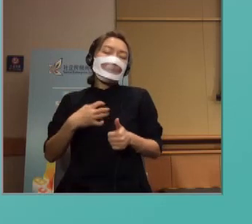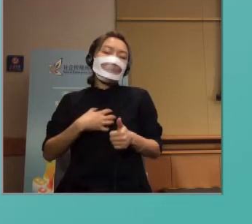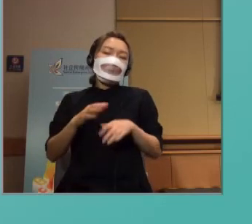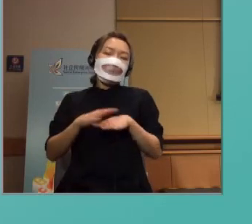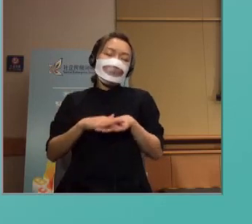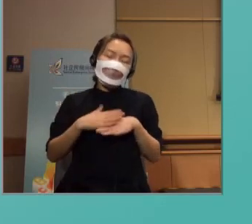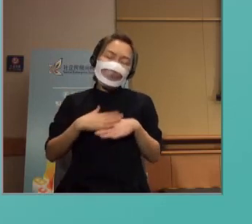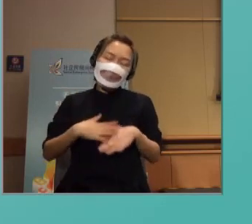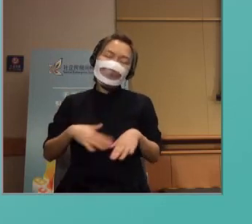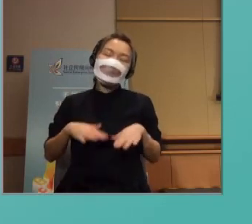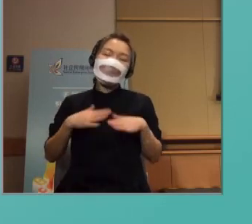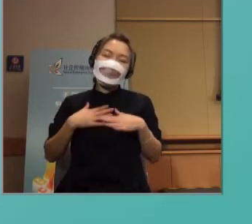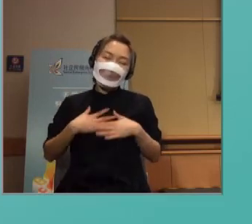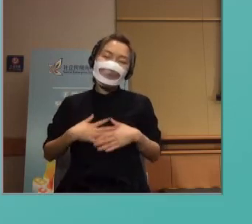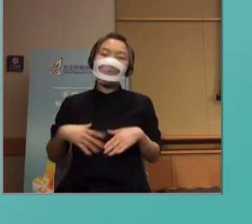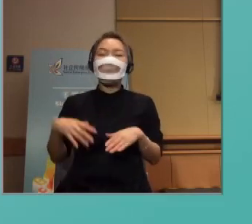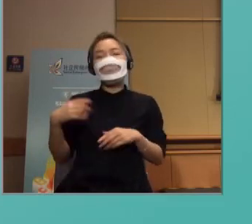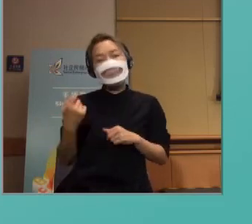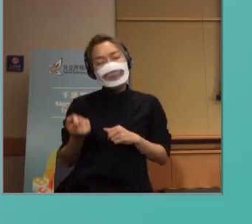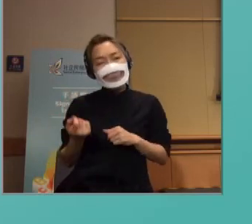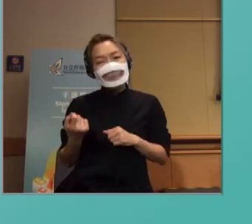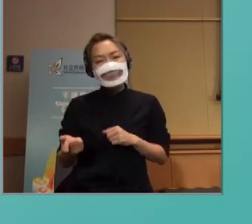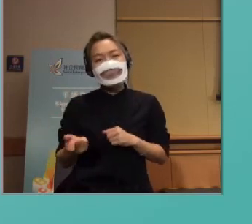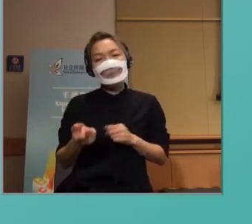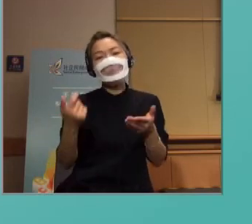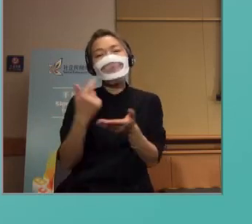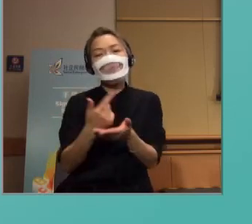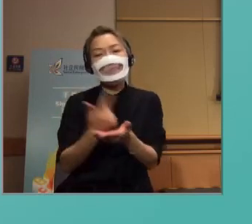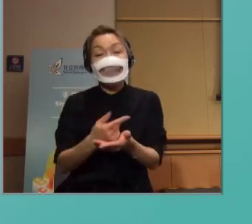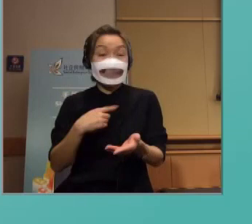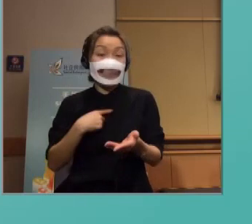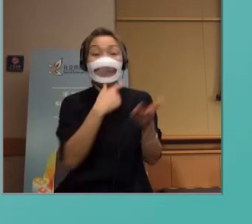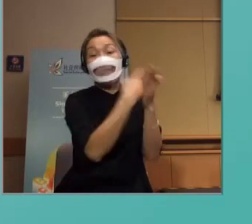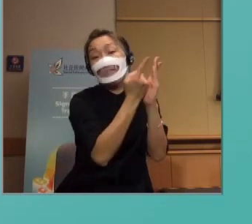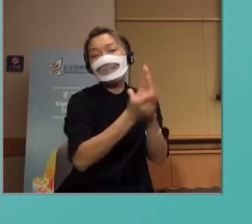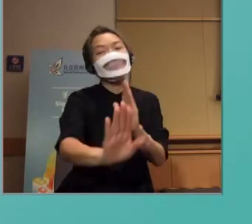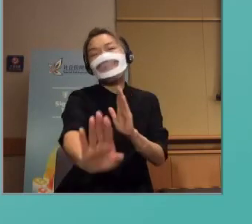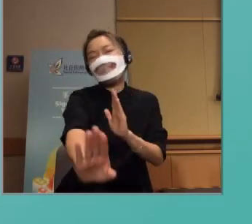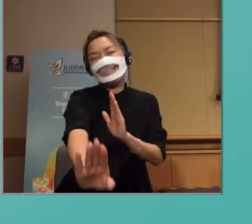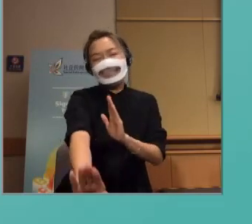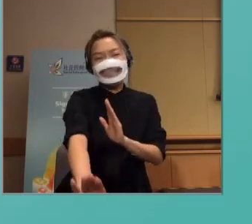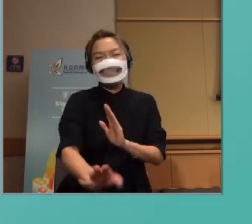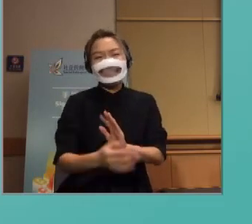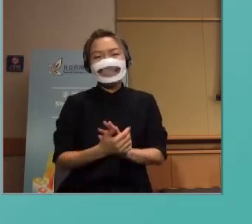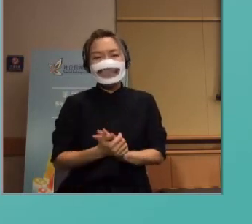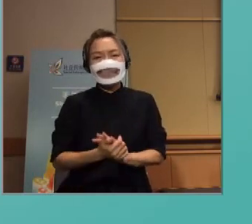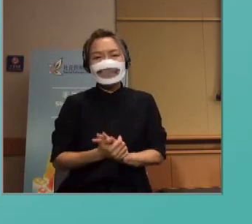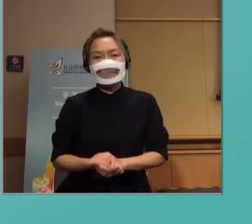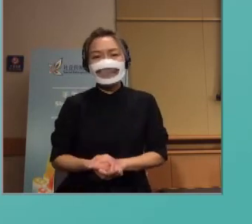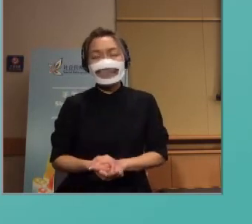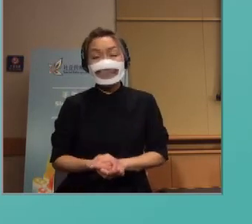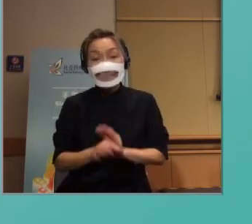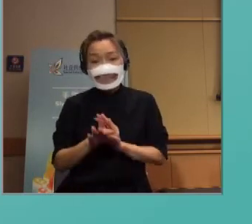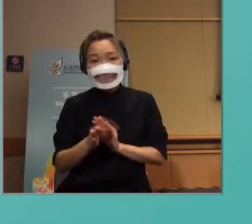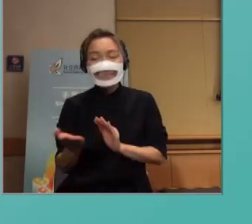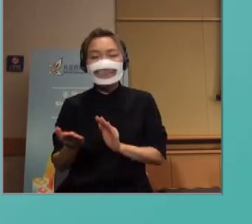to be a sales, of course, but this is where Eric can consider working with us for bringing his sandbox into reality. Of course, I will